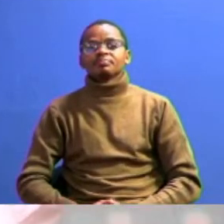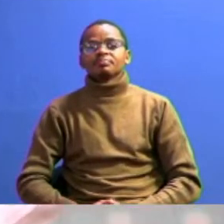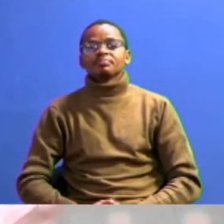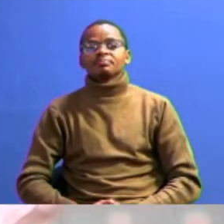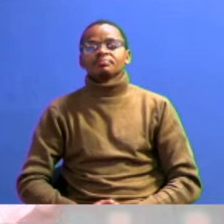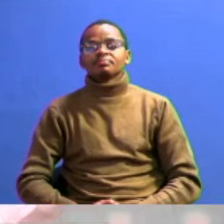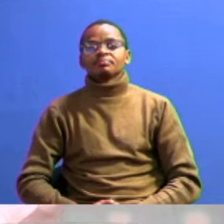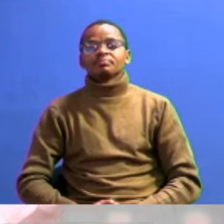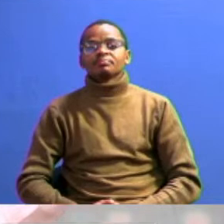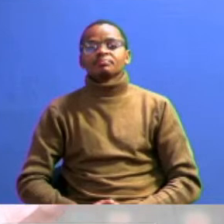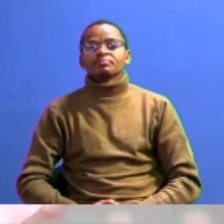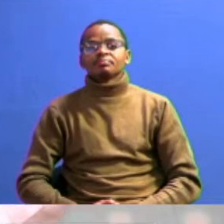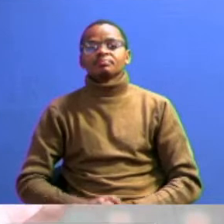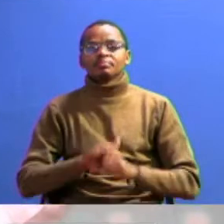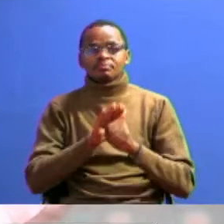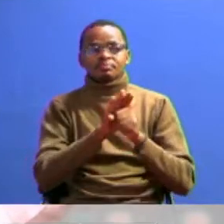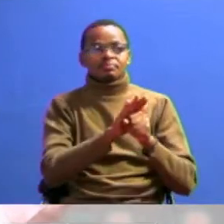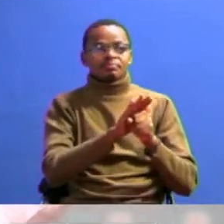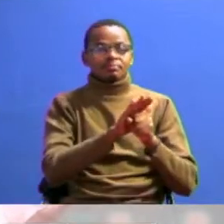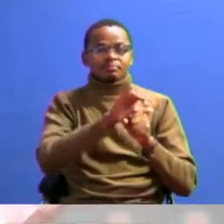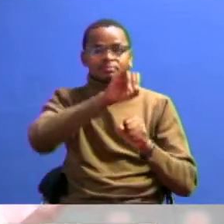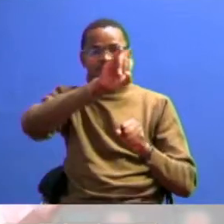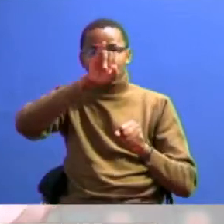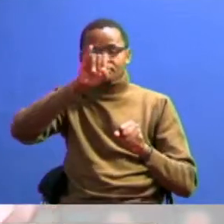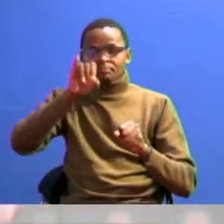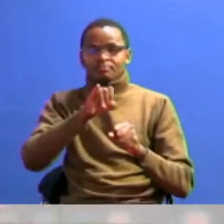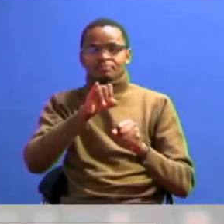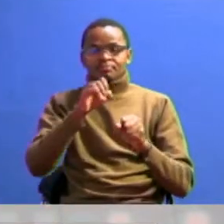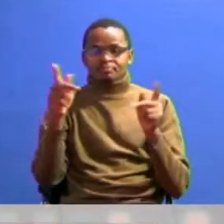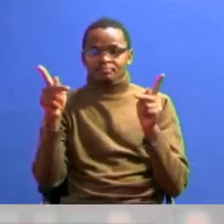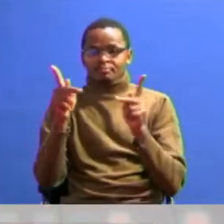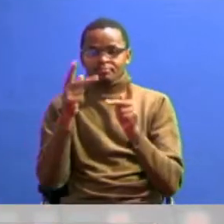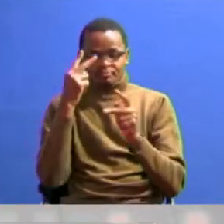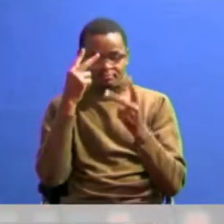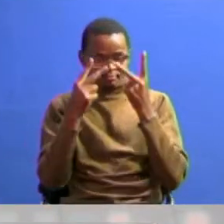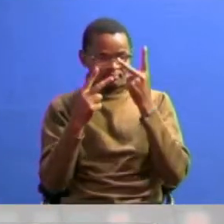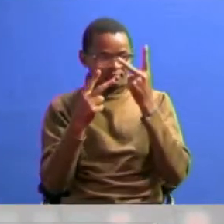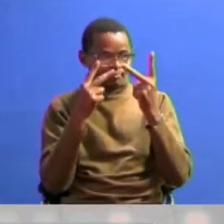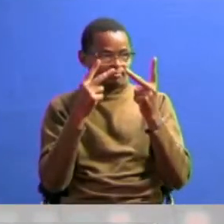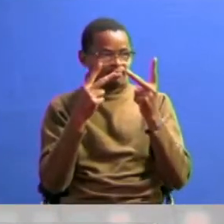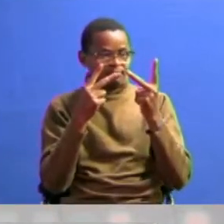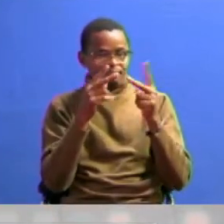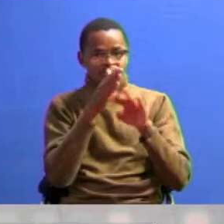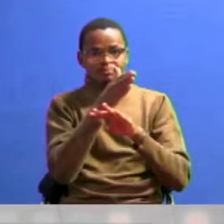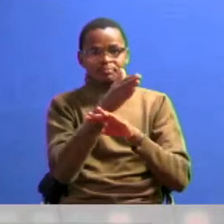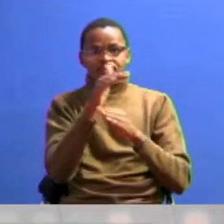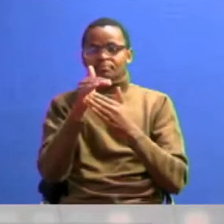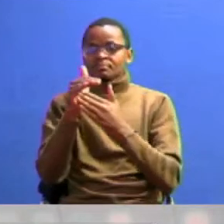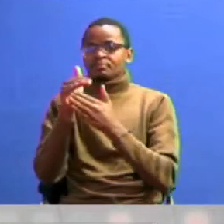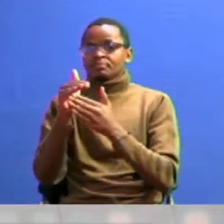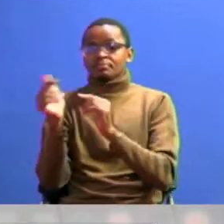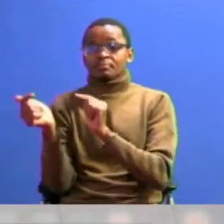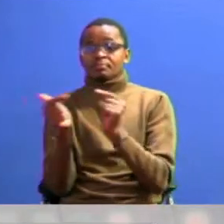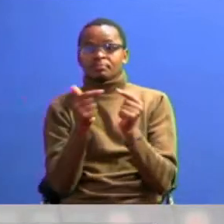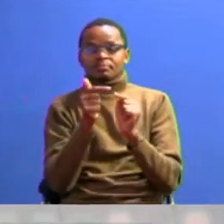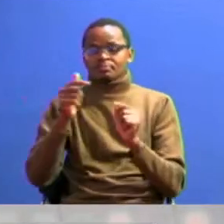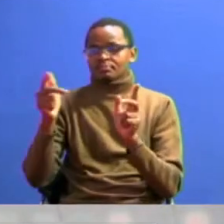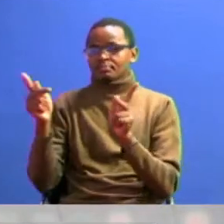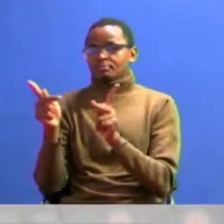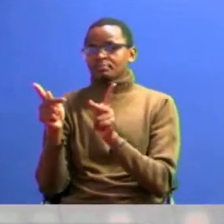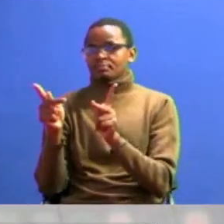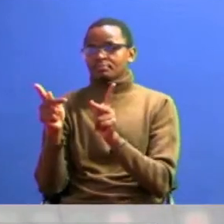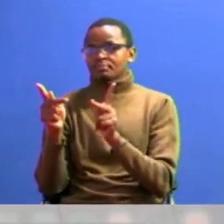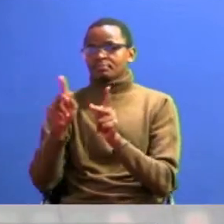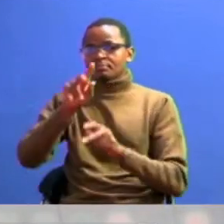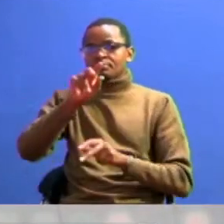party politics. The push and pull in the Jubilee Party continues to be witnessed following the leadership wrangles of the party. The Yala